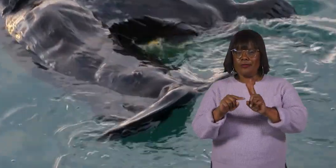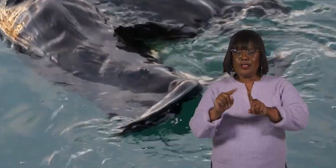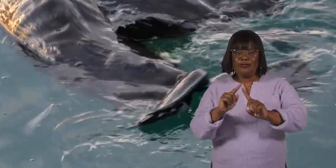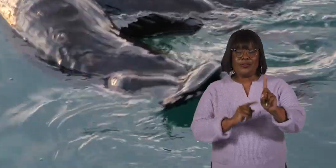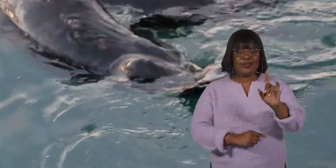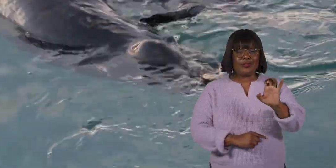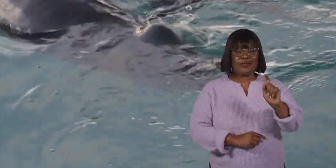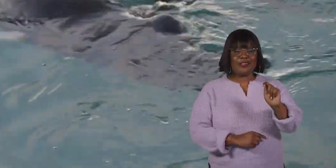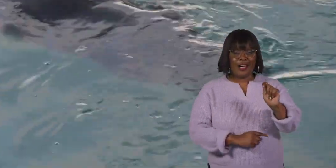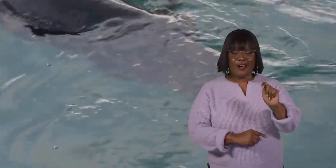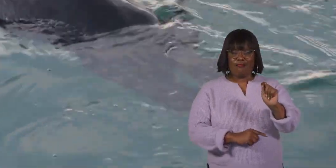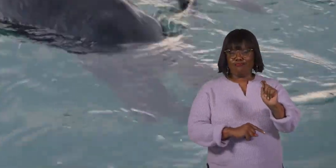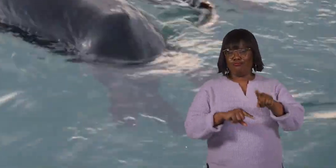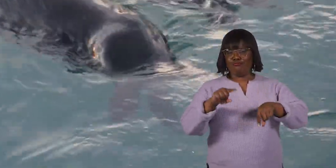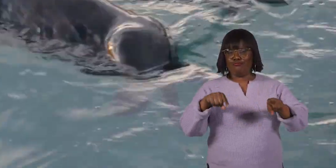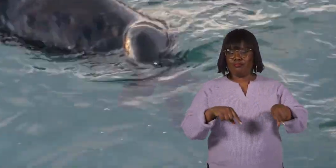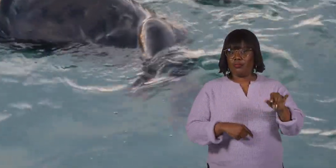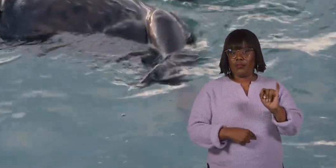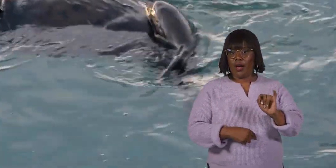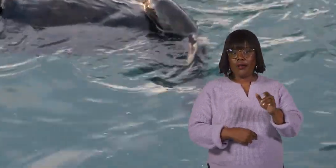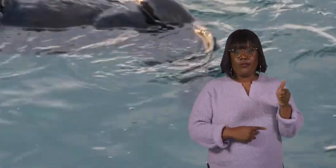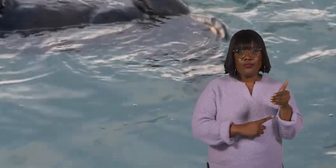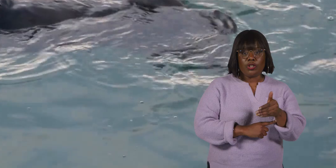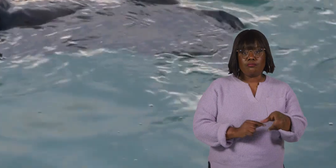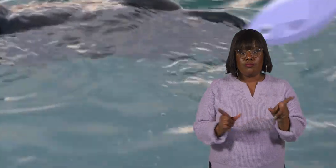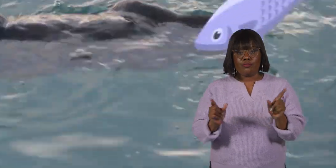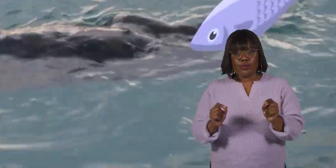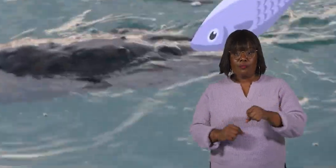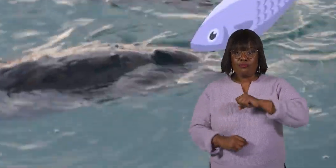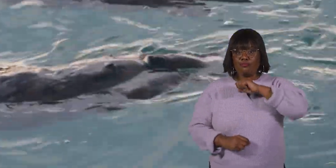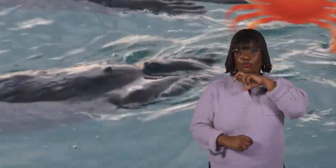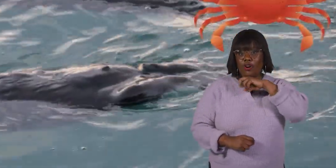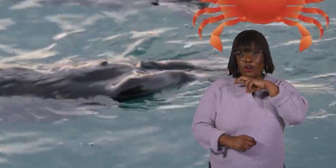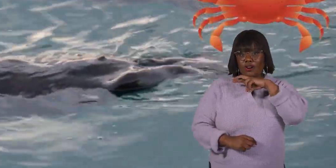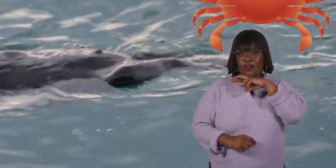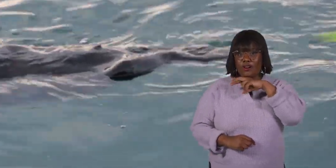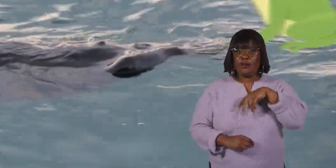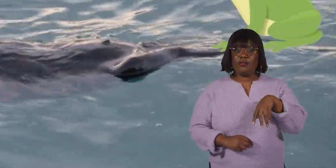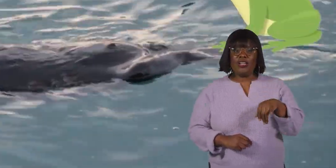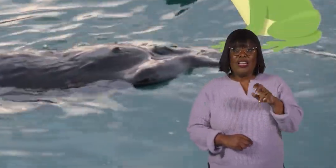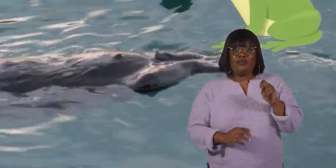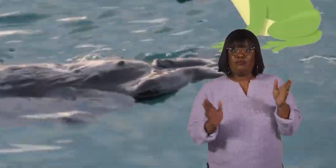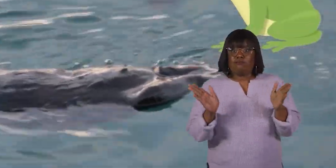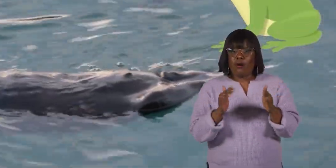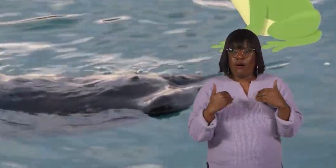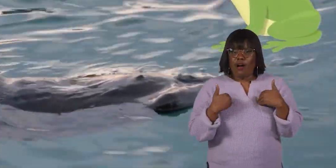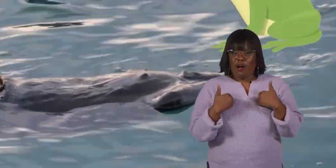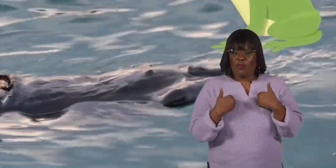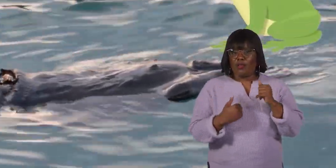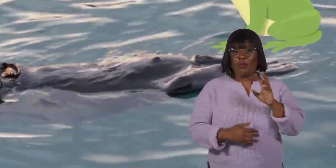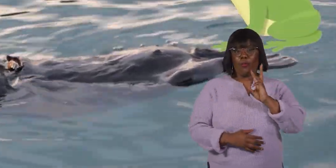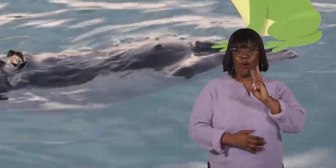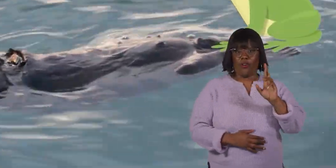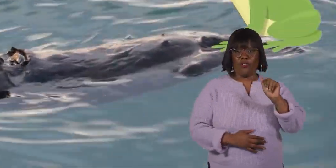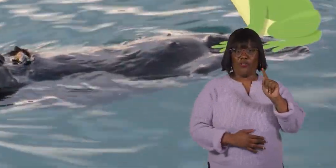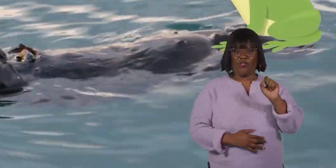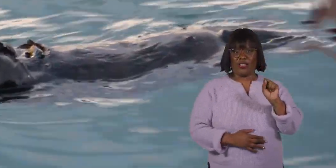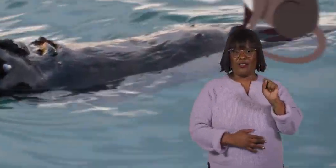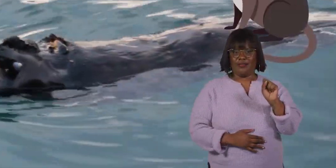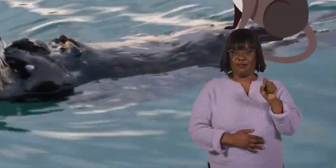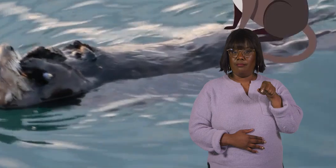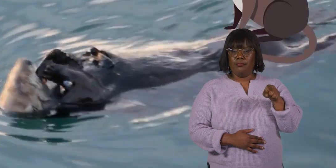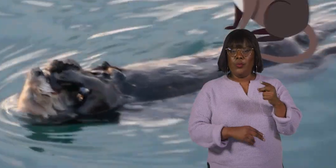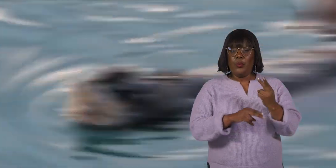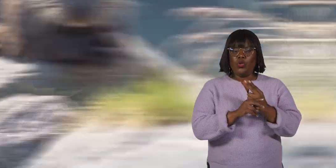skilled hunters with a varied diet, including fish, crabs, frogs, and even small mammals like